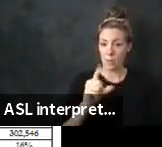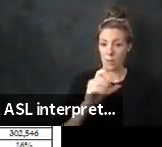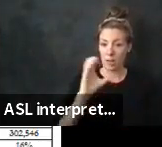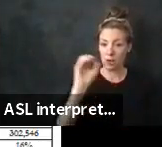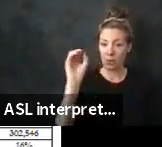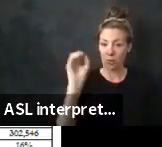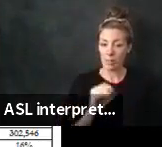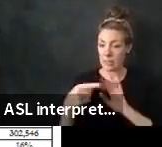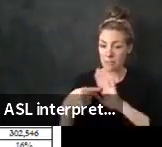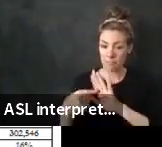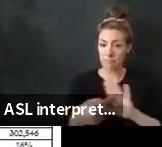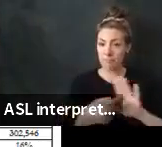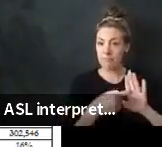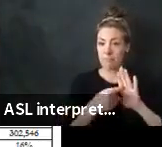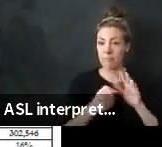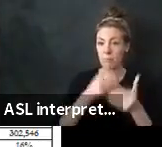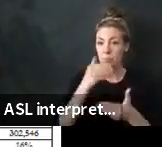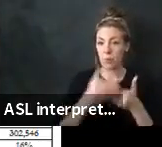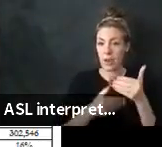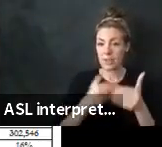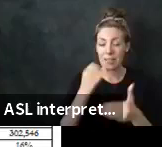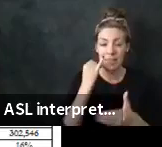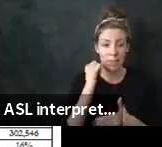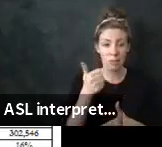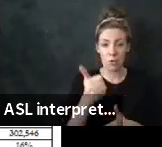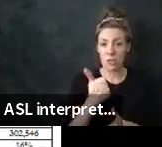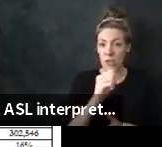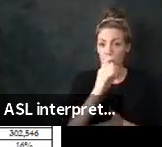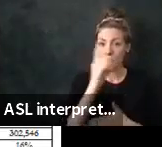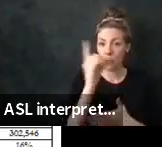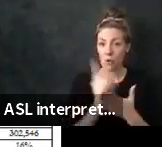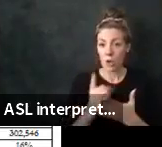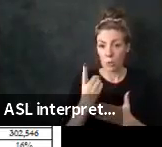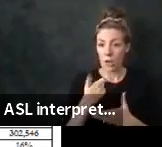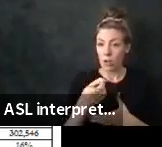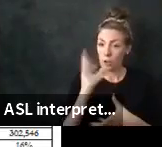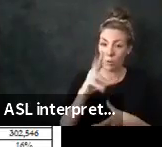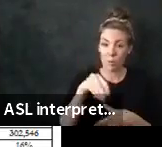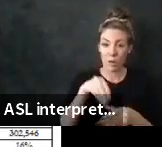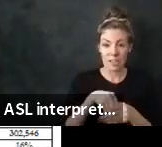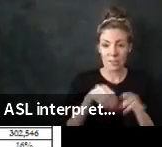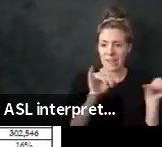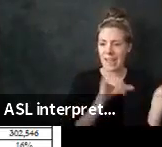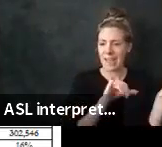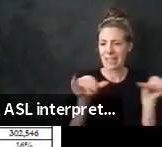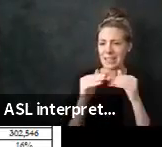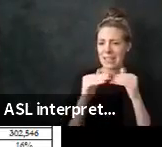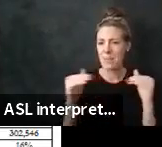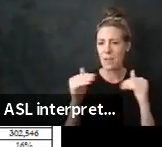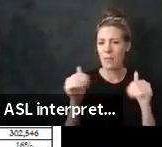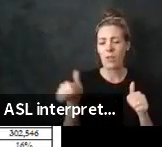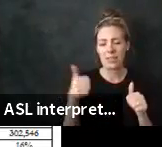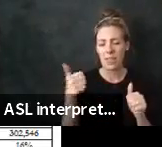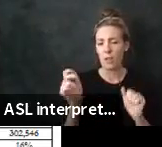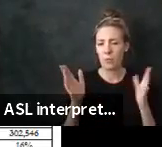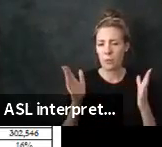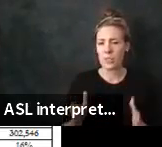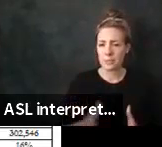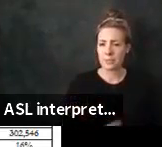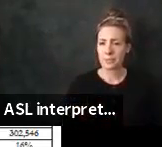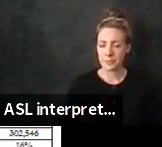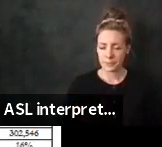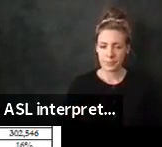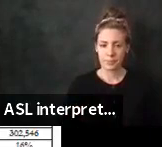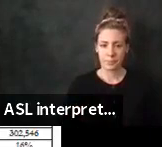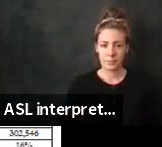transparent process. So you know that if you're drawing a map, you're participating at the same level as everyone else.